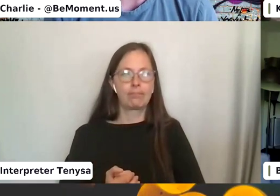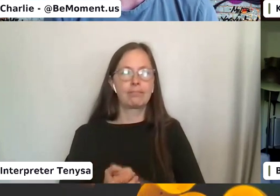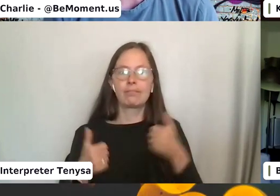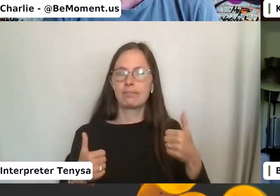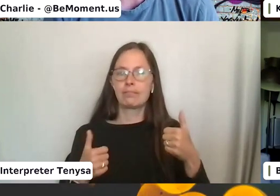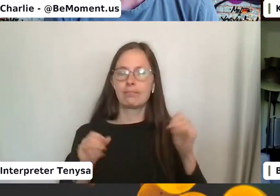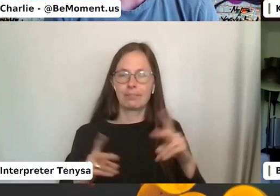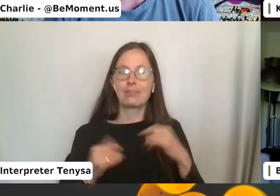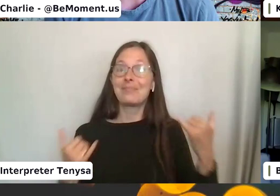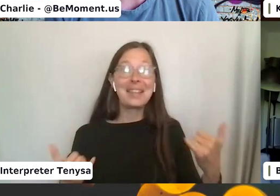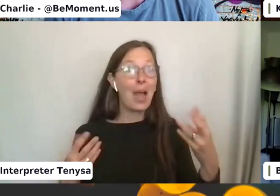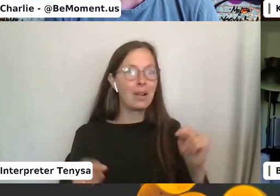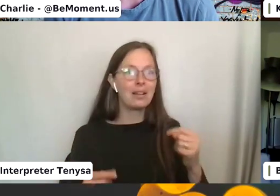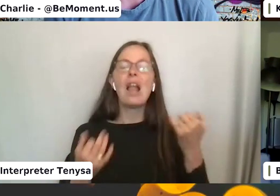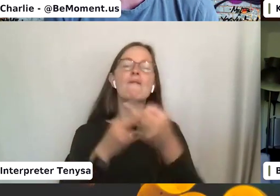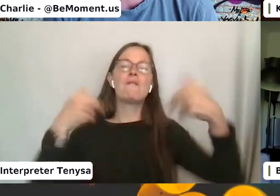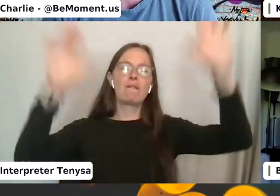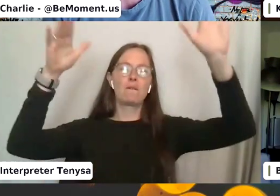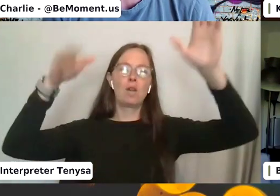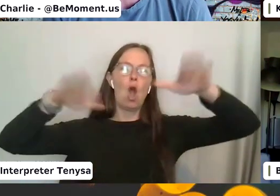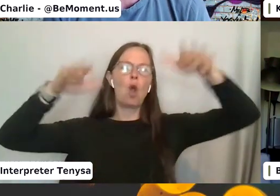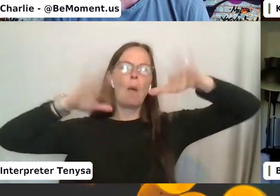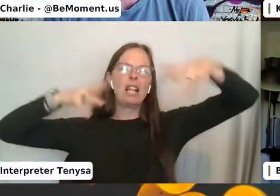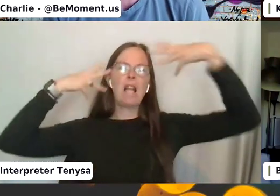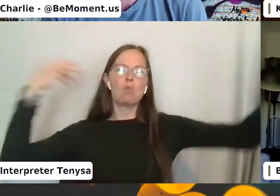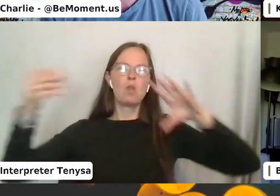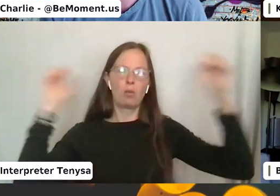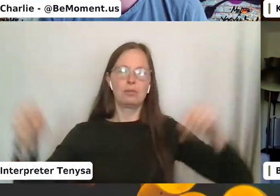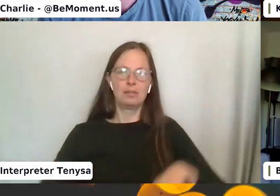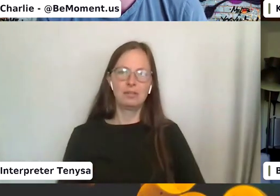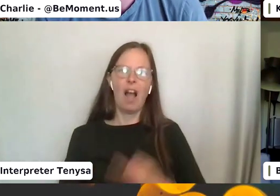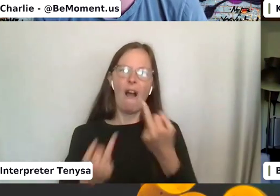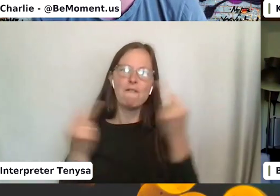Yay, now fuck off. Now go away.